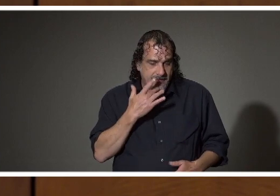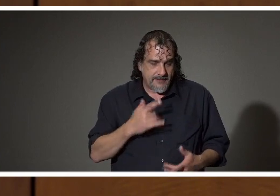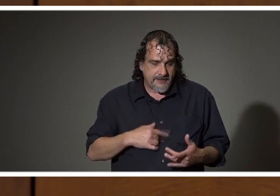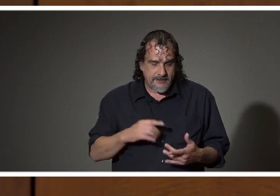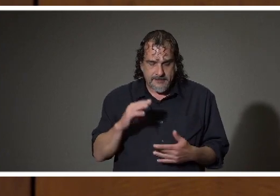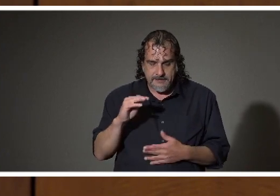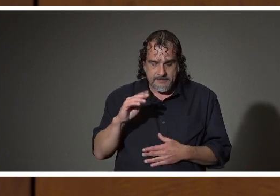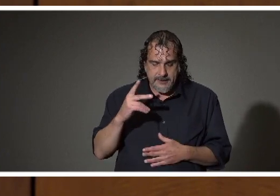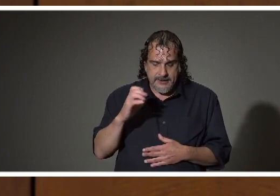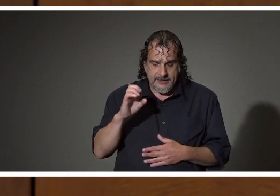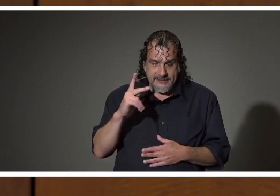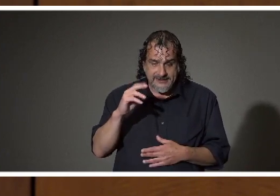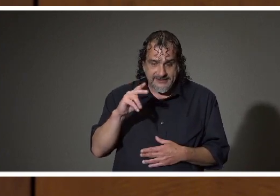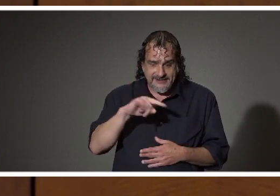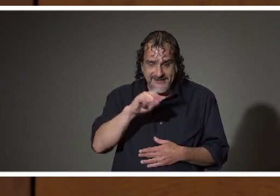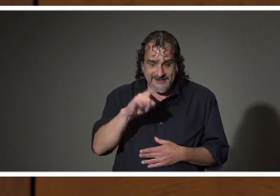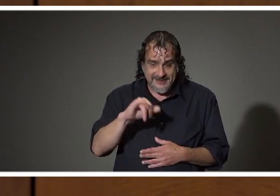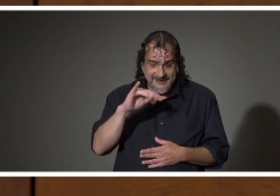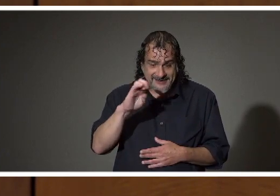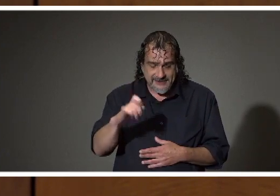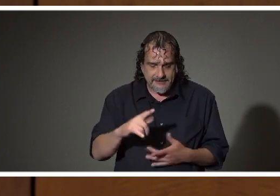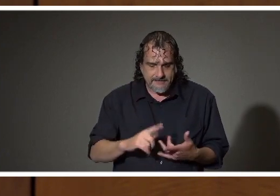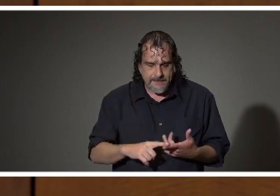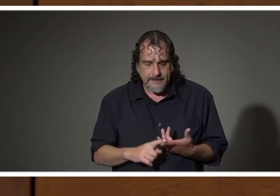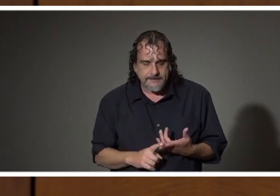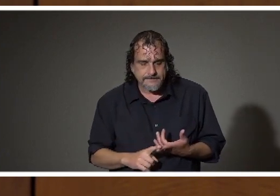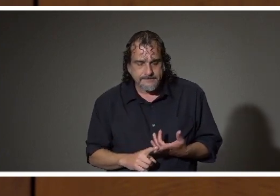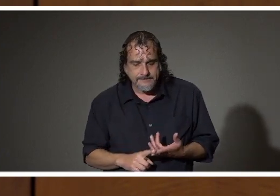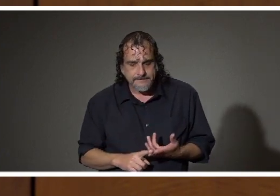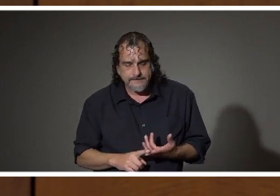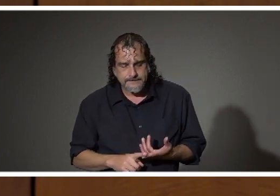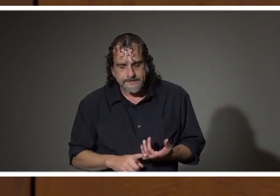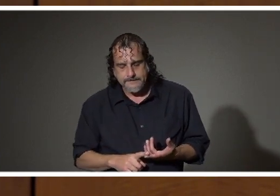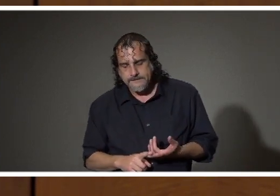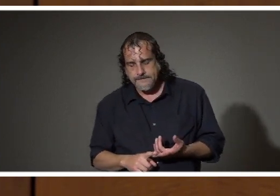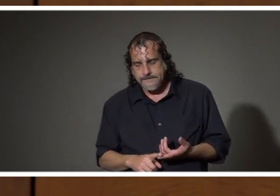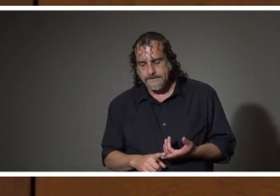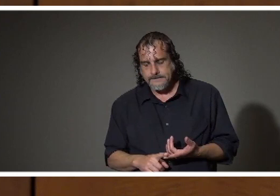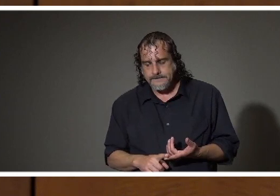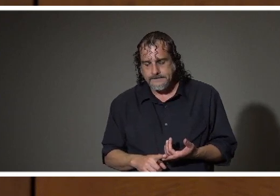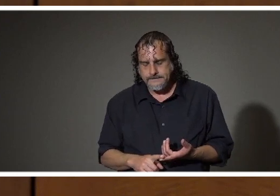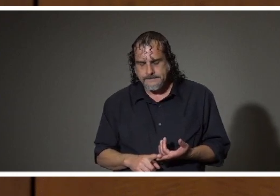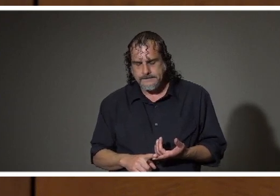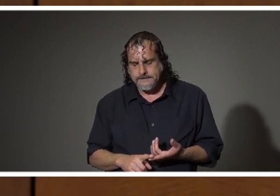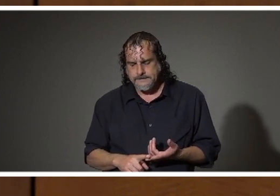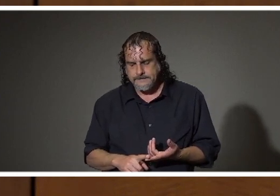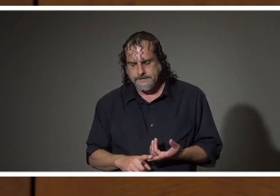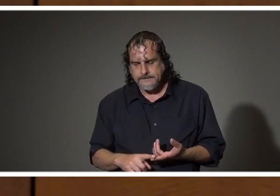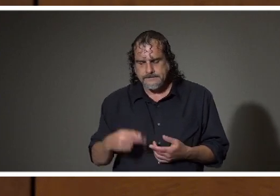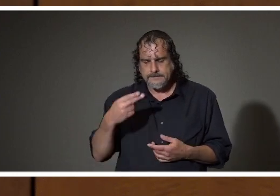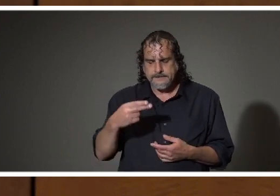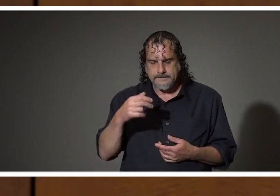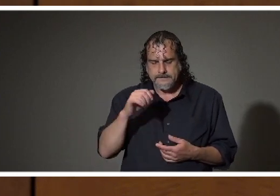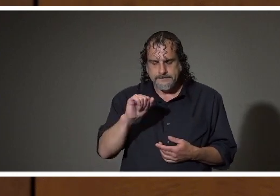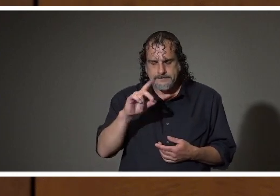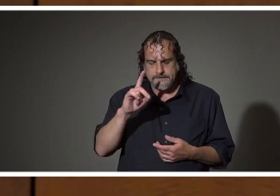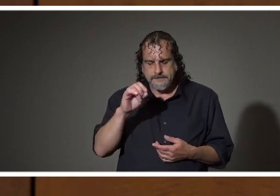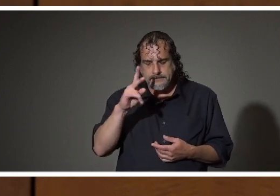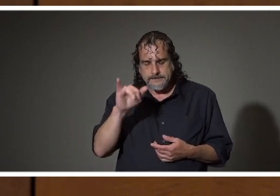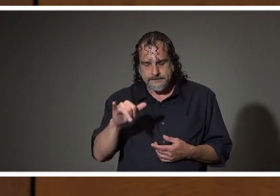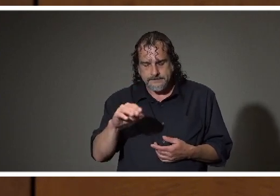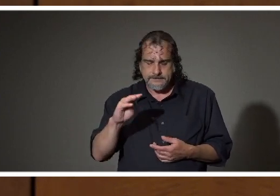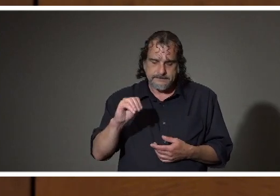Mackenzie Willis, who loves softball and spending time with her brother, Damien. Happy number 15 to Hadley Lindsay and